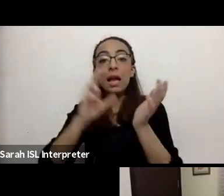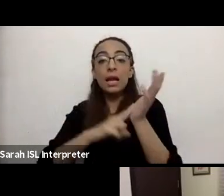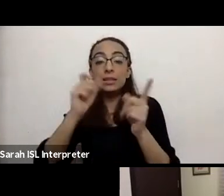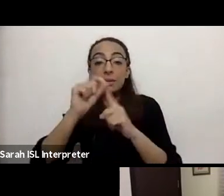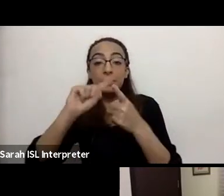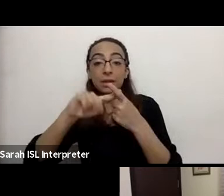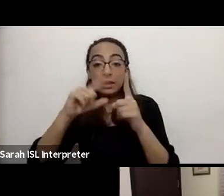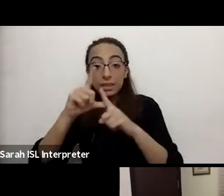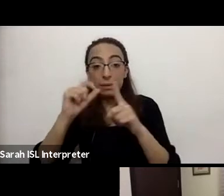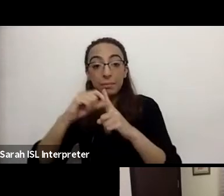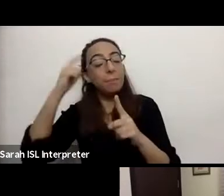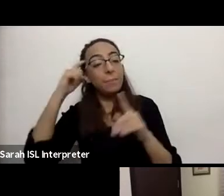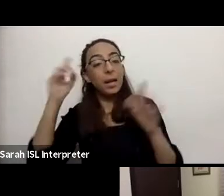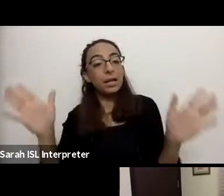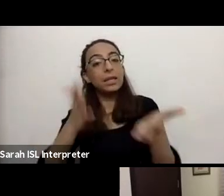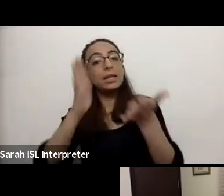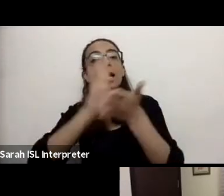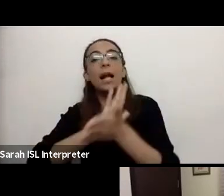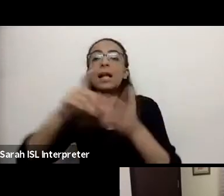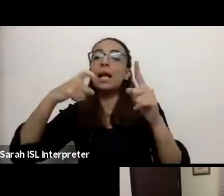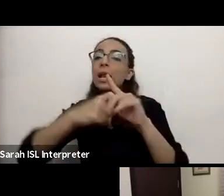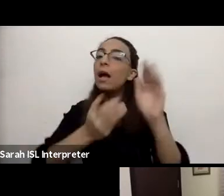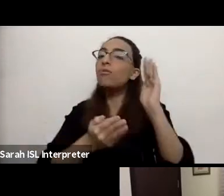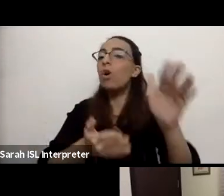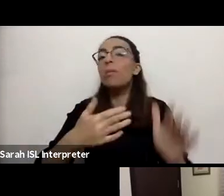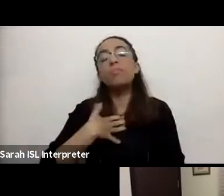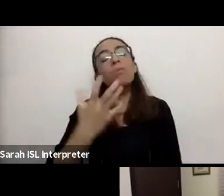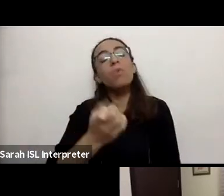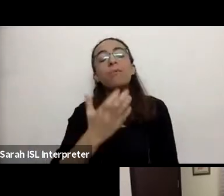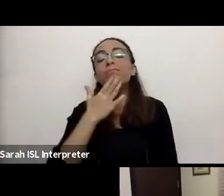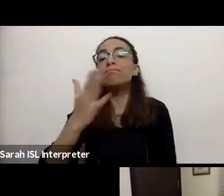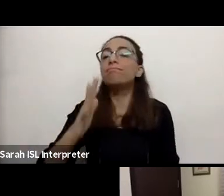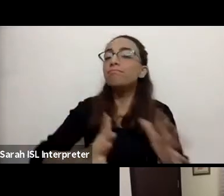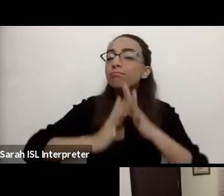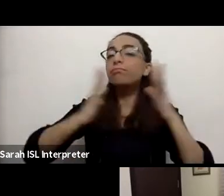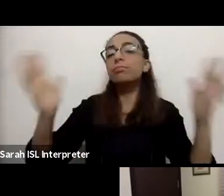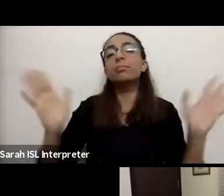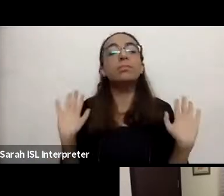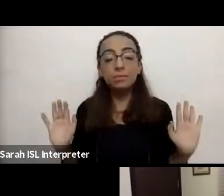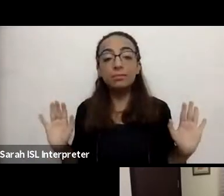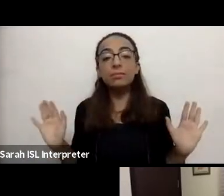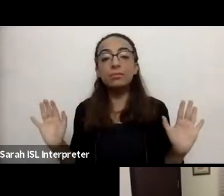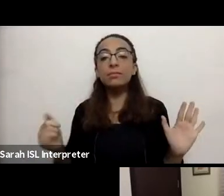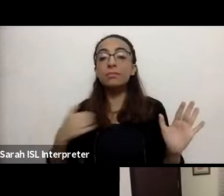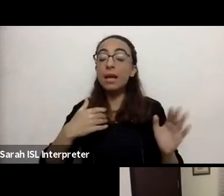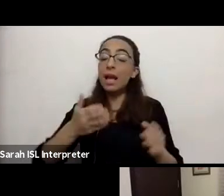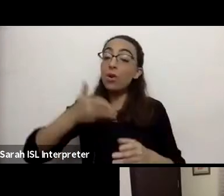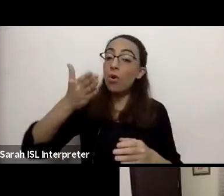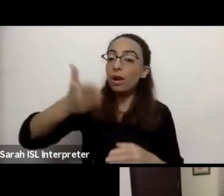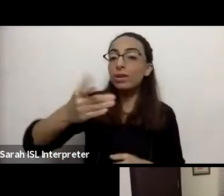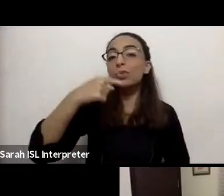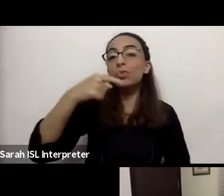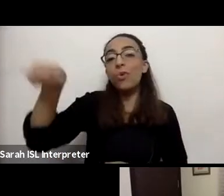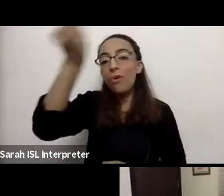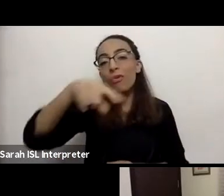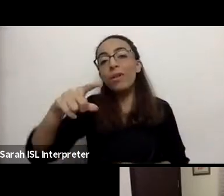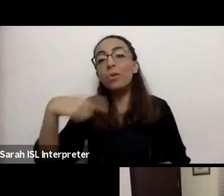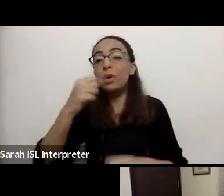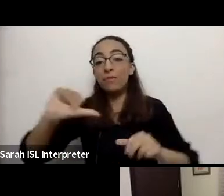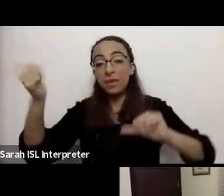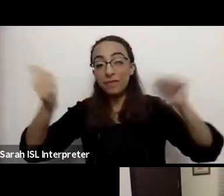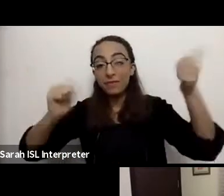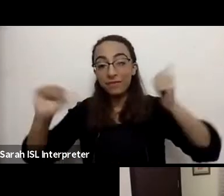NCPEDP-Mindtree Helen Keller Award recognizes. And my heartiest congratulations to each of